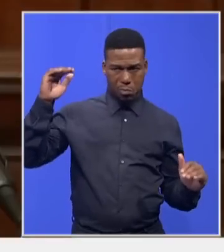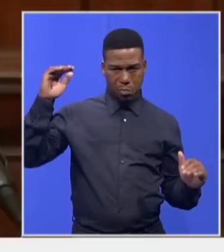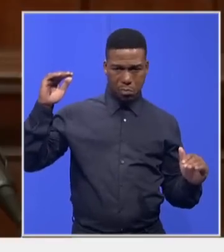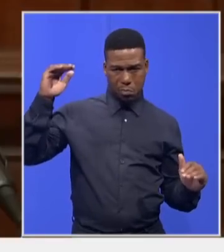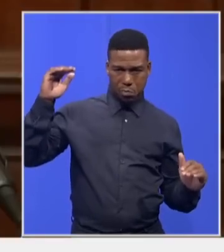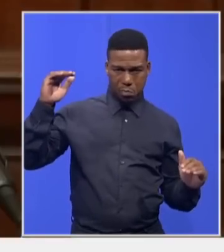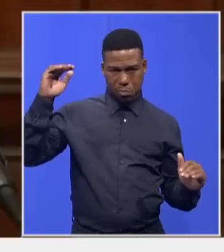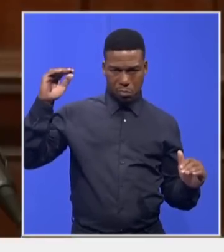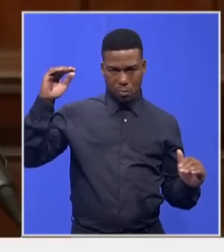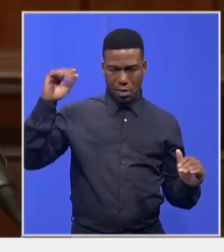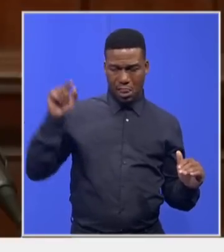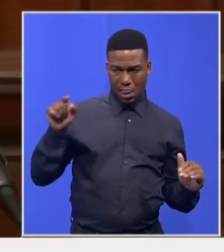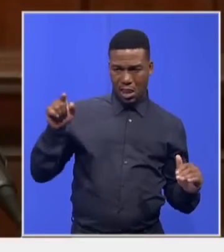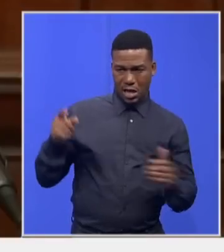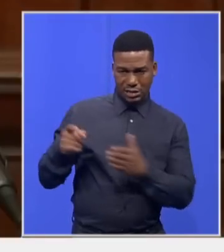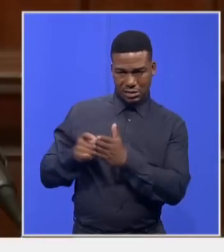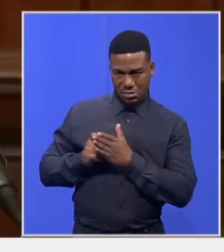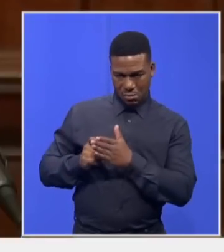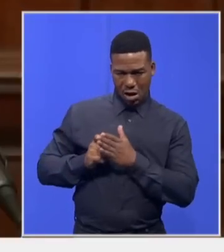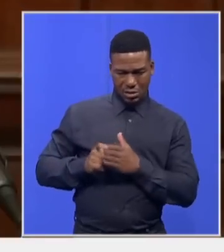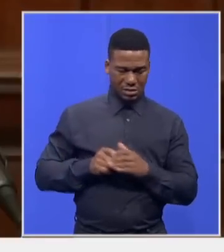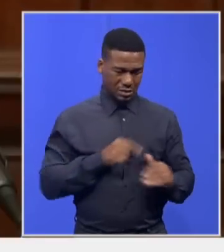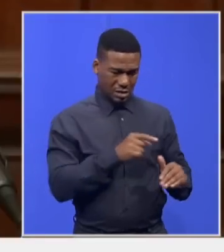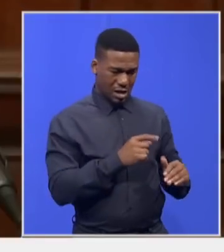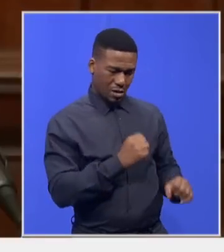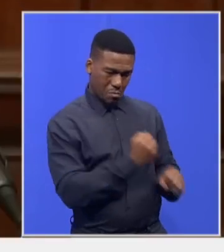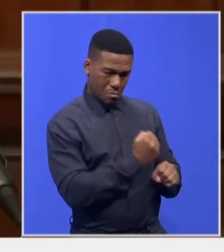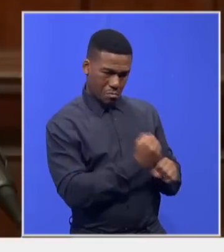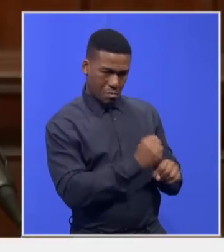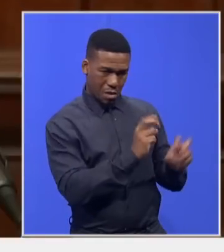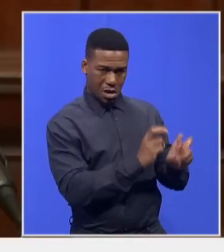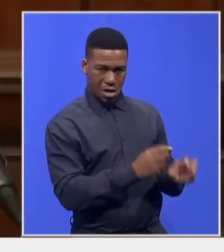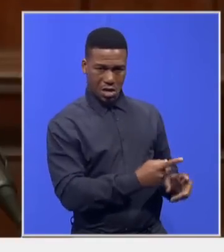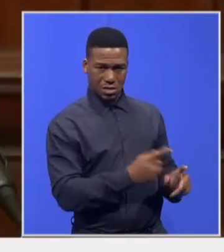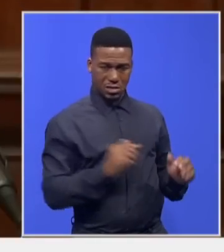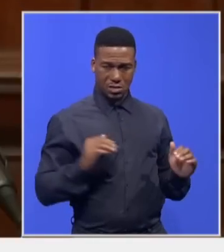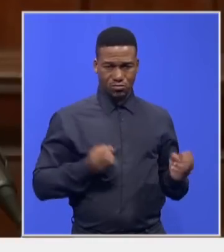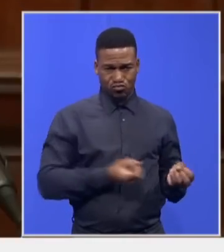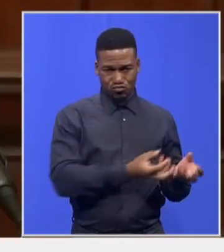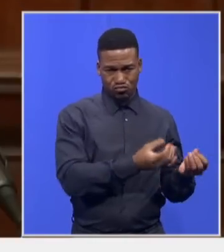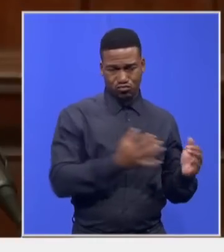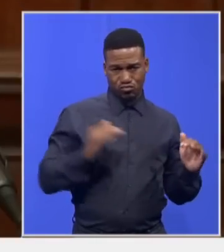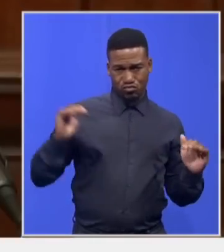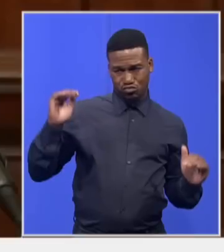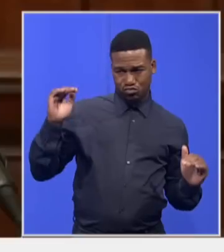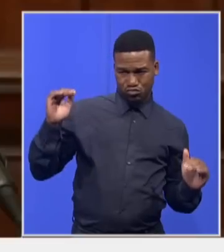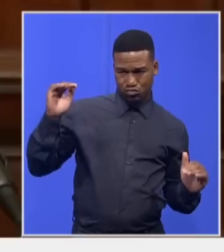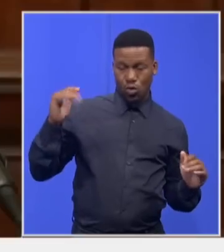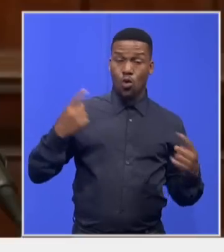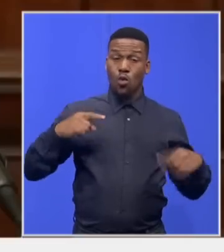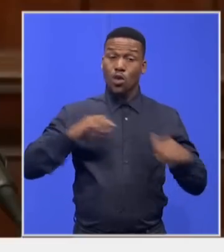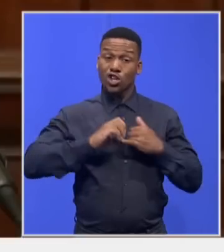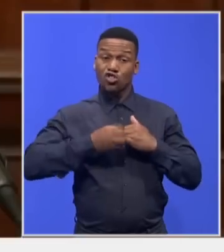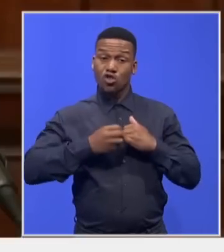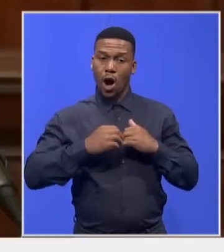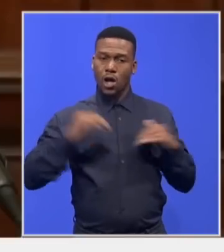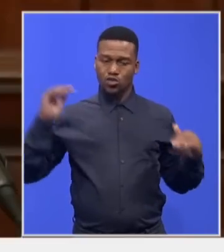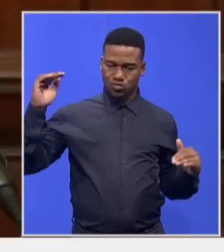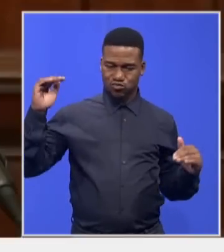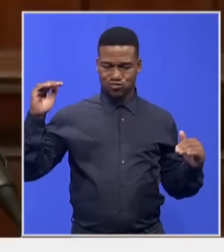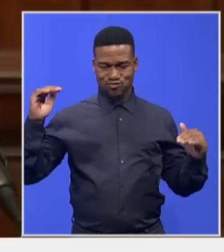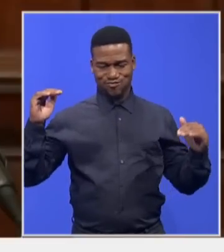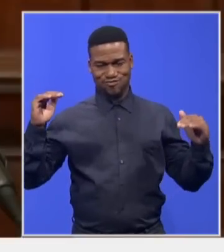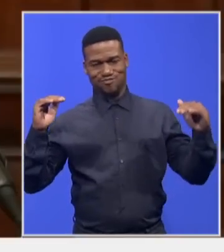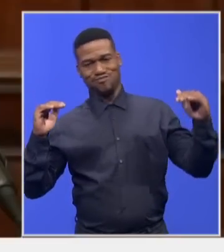the generation and the demand. And the quest that we are trying to do is to close that gap. Our initial